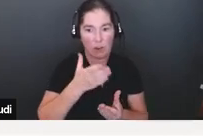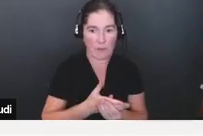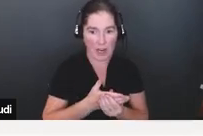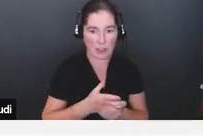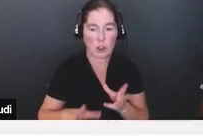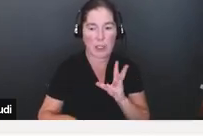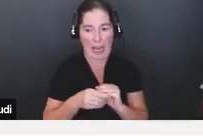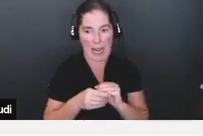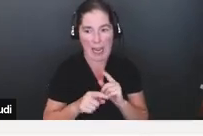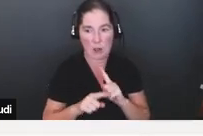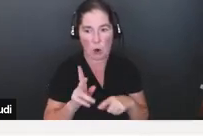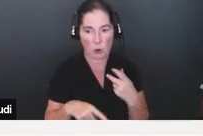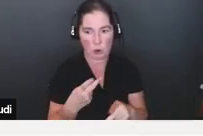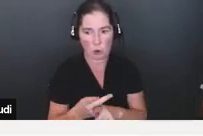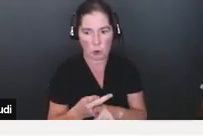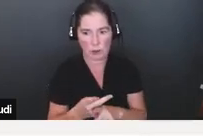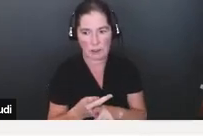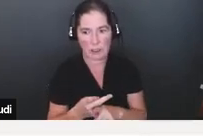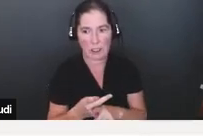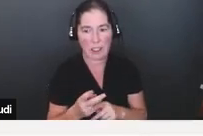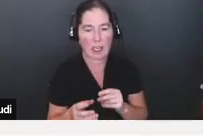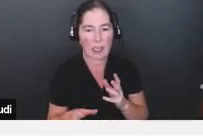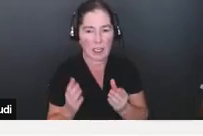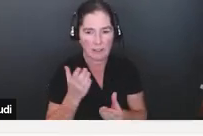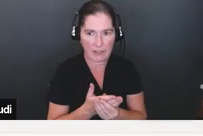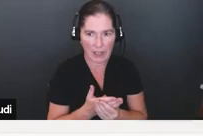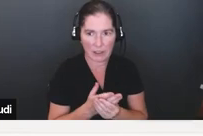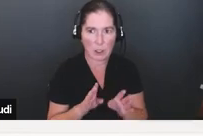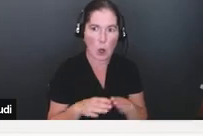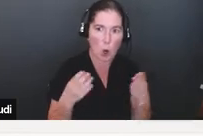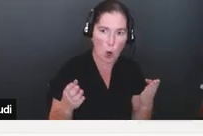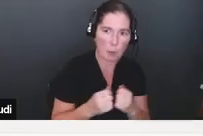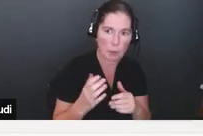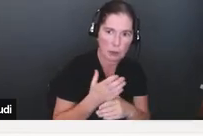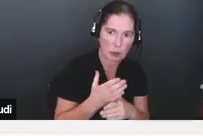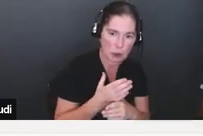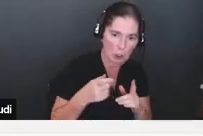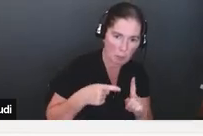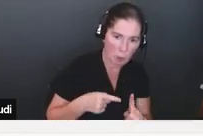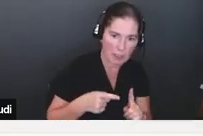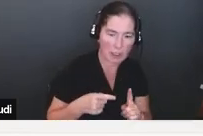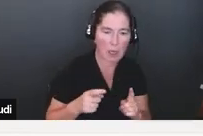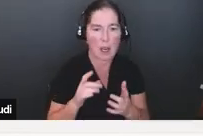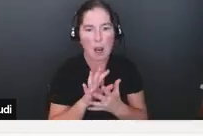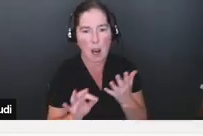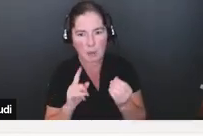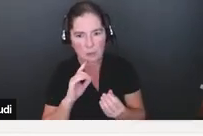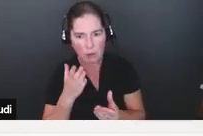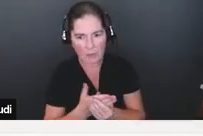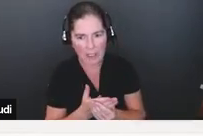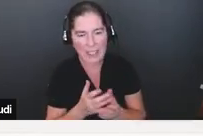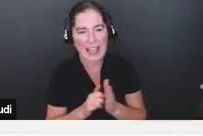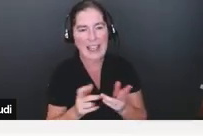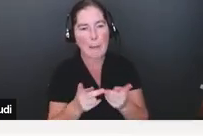sorts of files. You can download your files. You can add cloud storage. You can open in SharePoint. There's a lot of options for doing files. And remember, this is the space